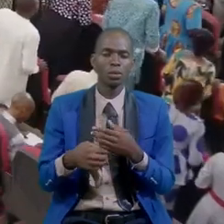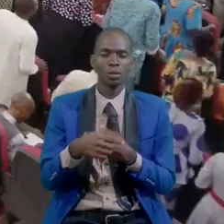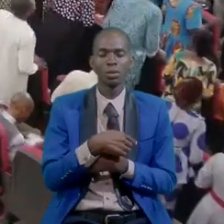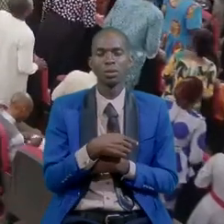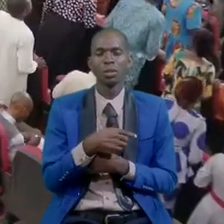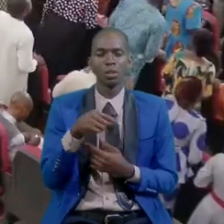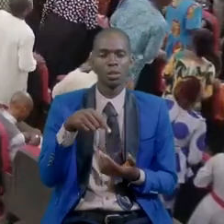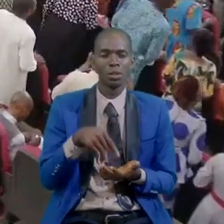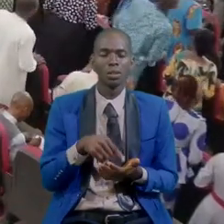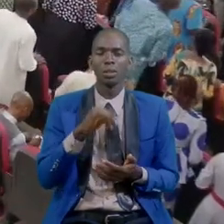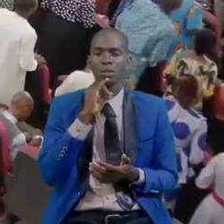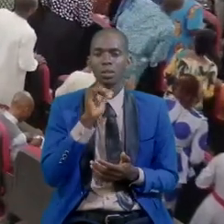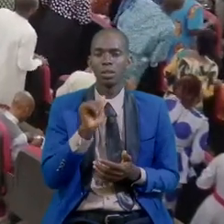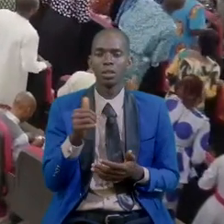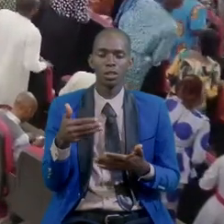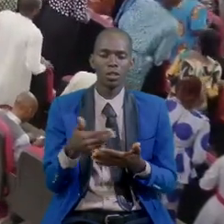This is a new day.